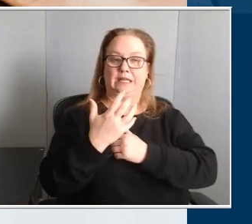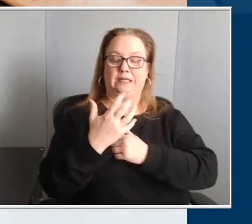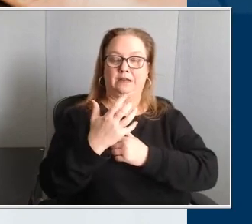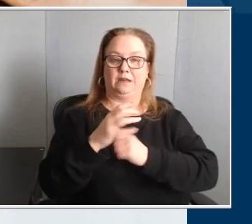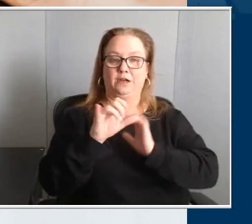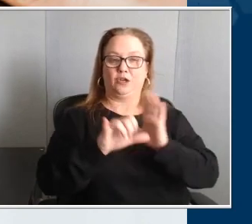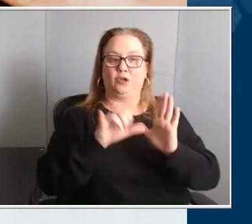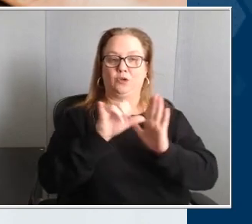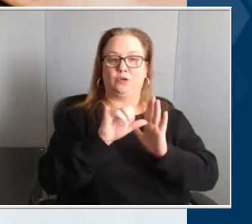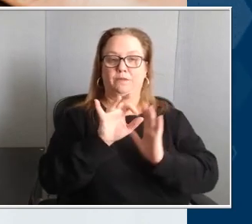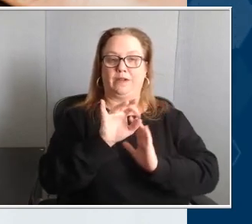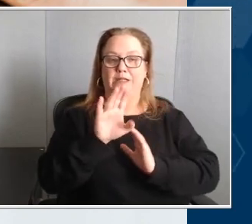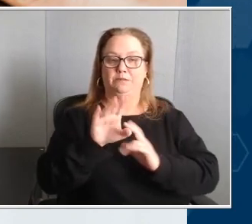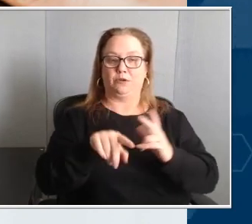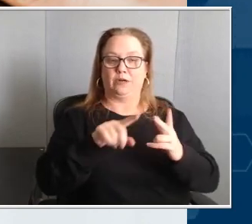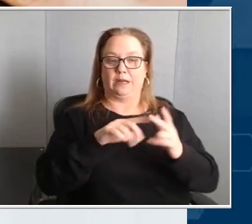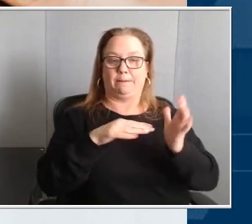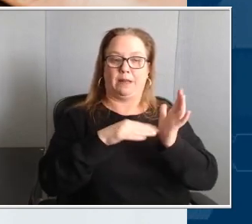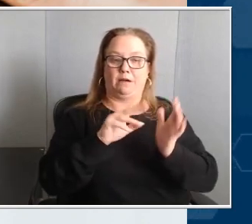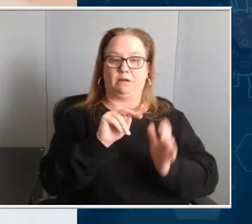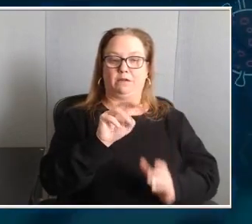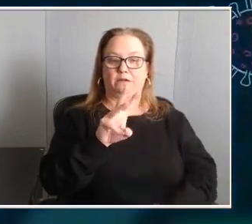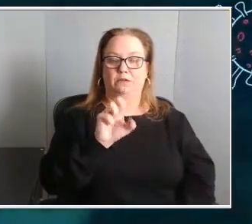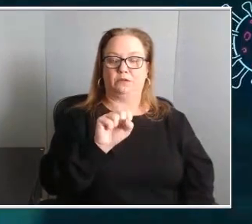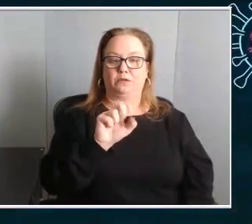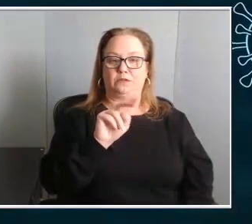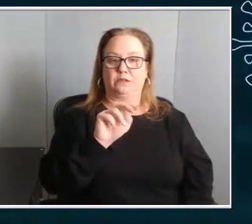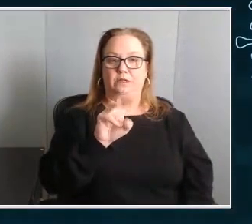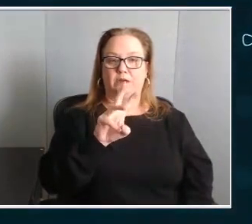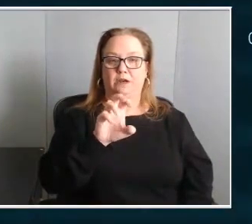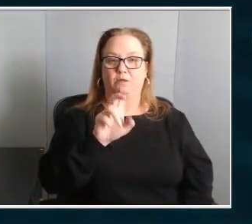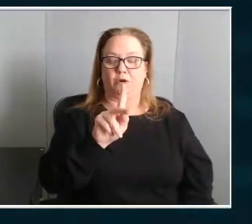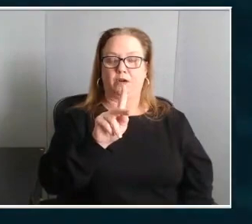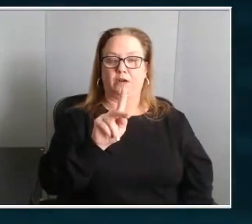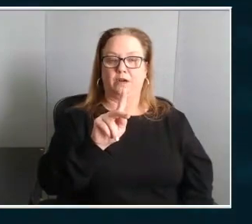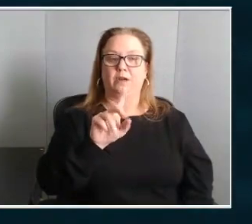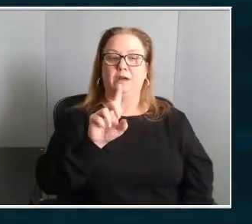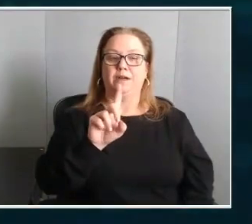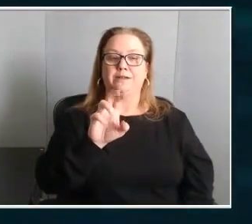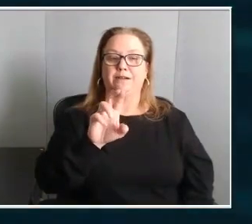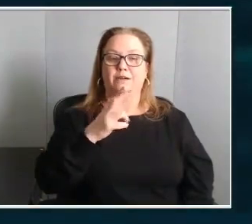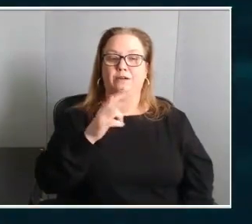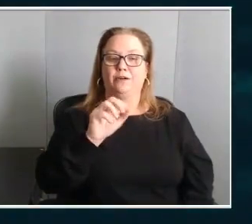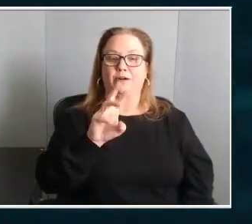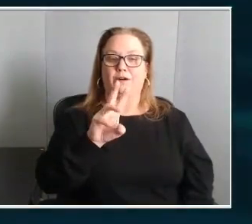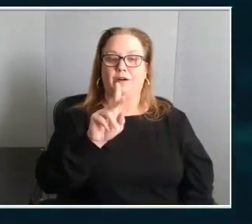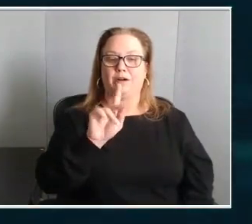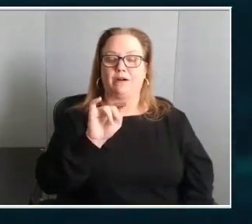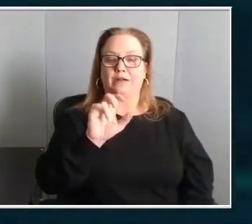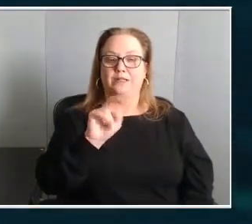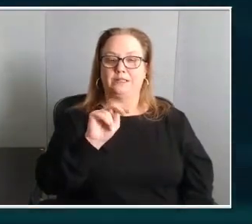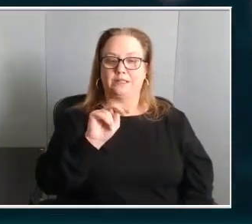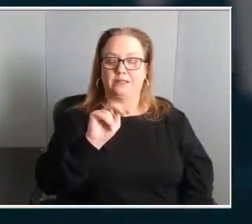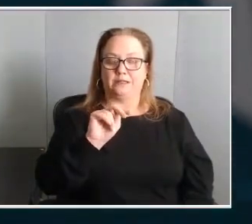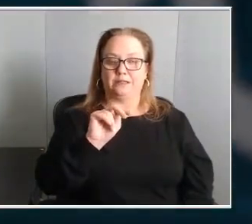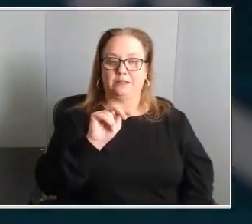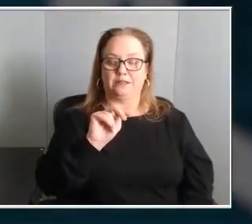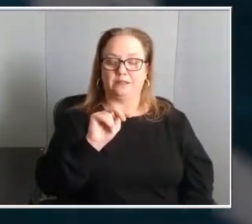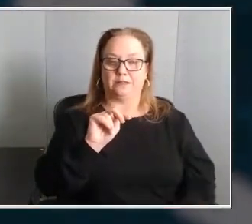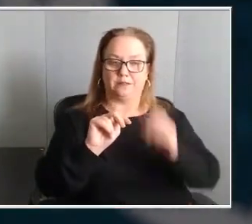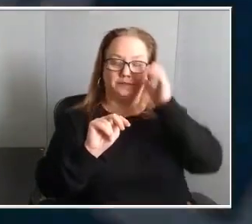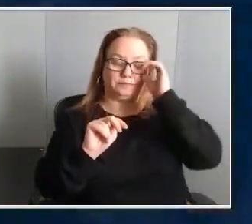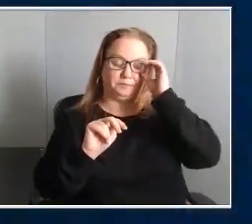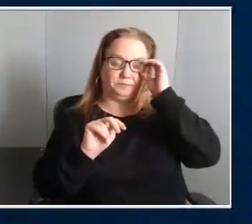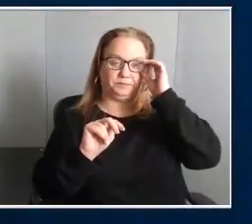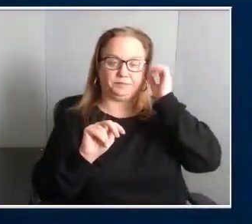YouTube, Facebook, and the Medical News Network. Let's go down to Dr. Dana Hawkinson, Medical Director of Infection Prevention and Control. Yeah. All right, Hawkeye,